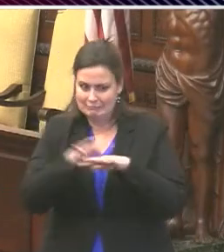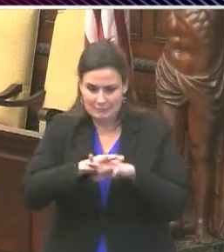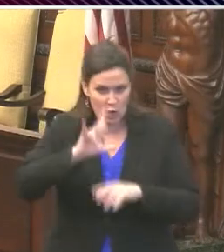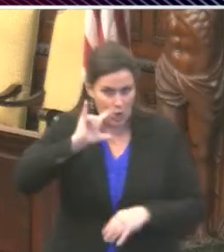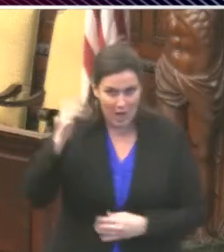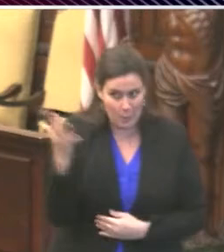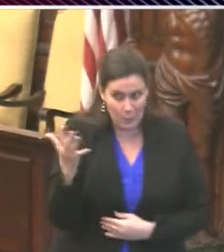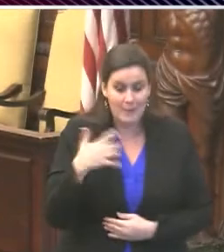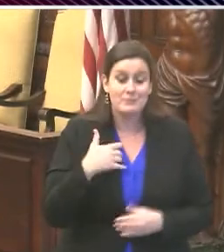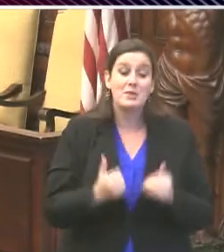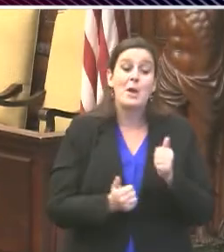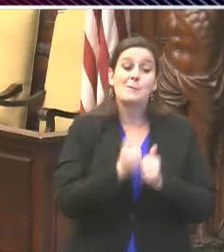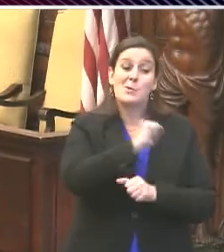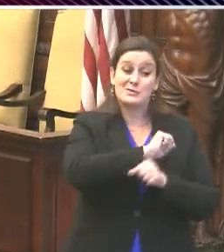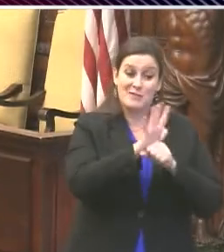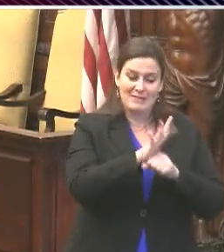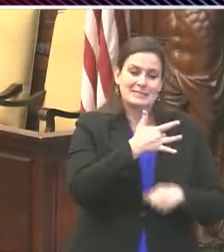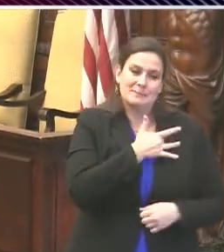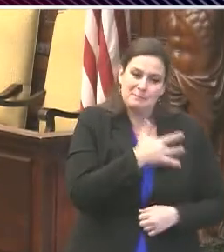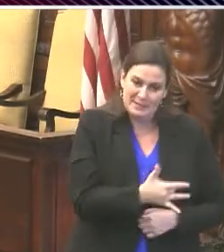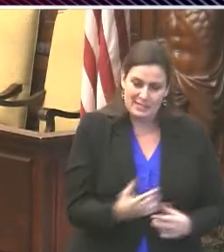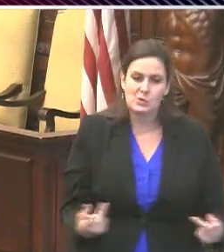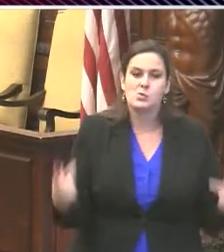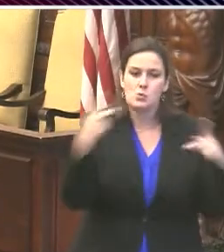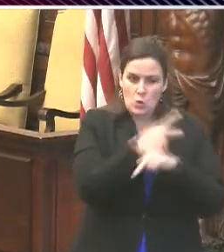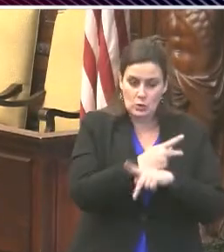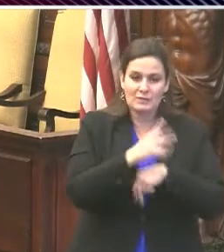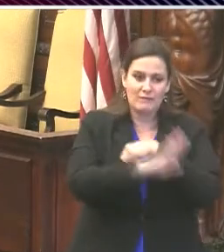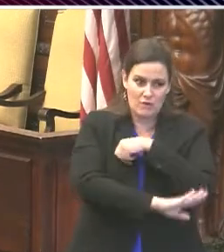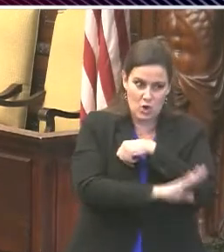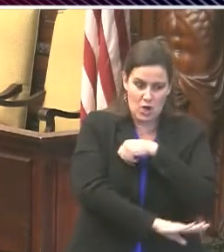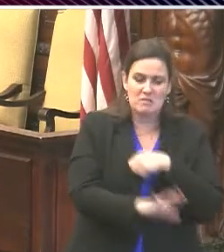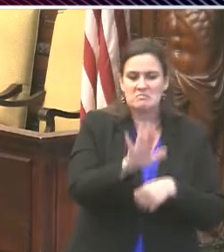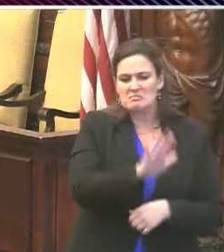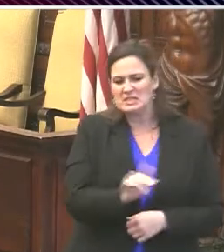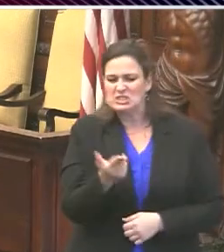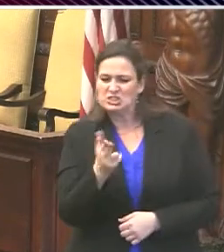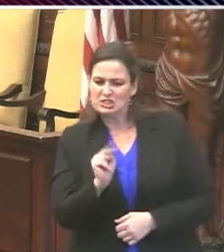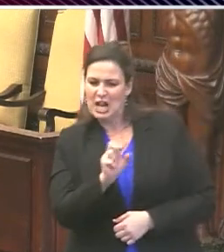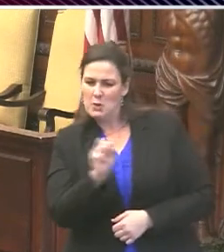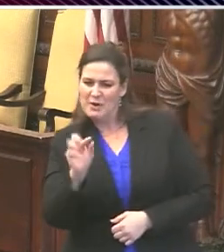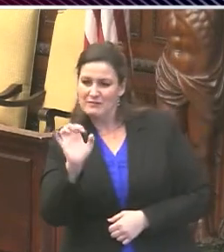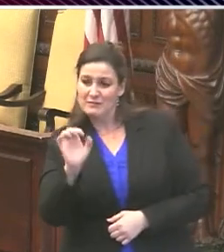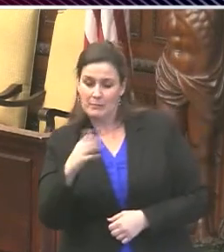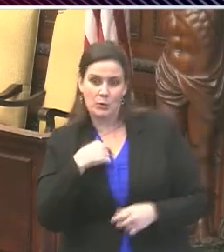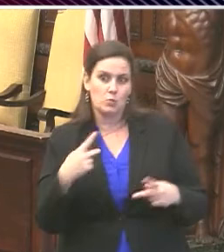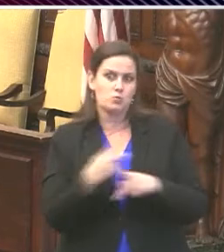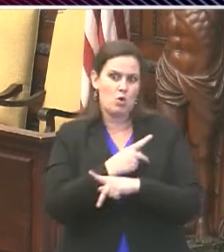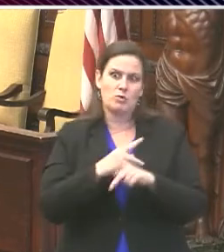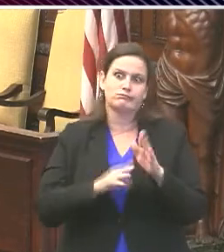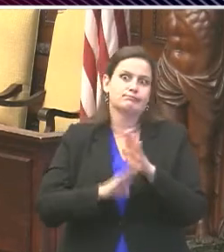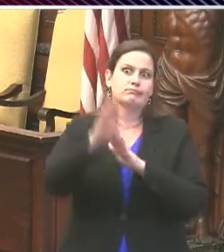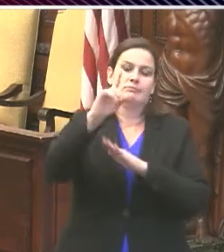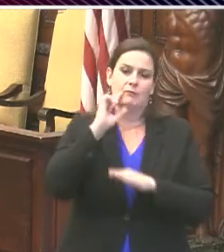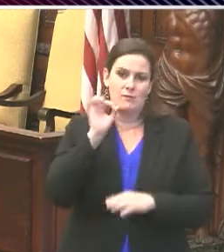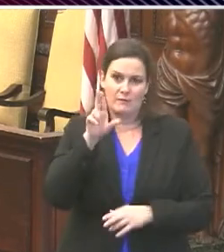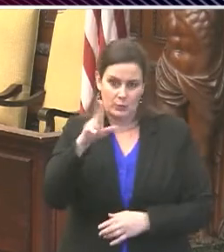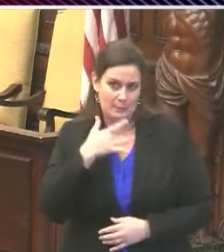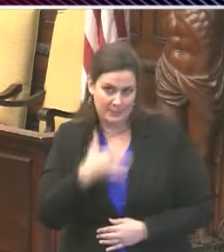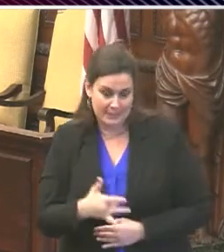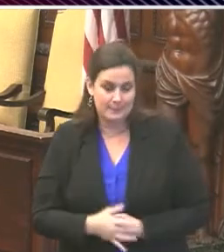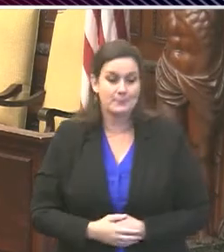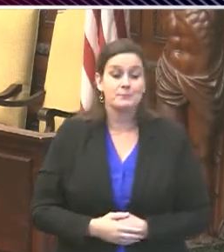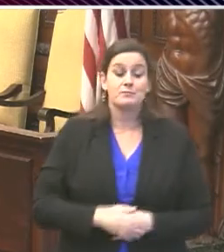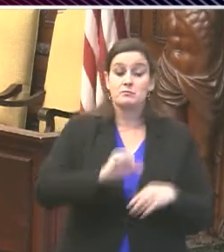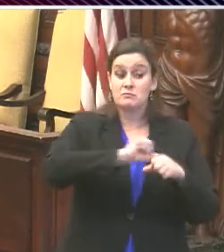viruses get worse in the fall and peaking around January and February, the typical flu season. And will